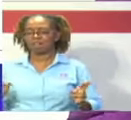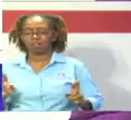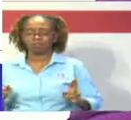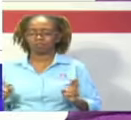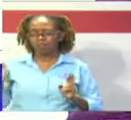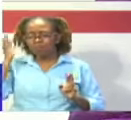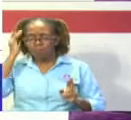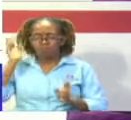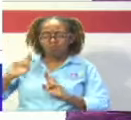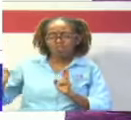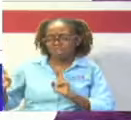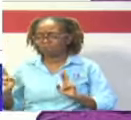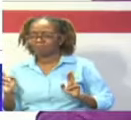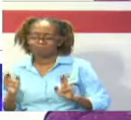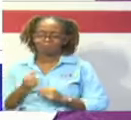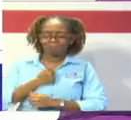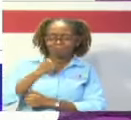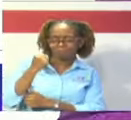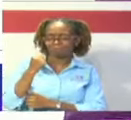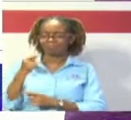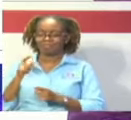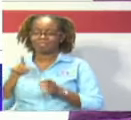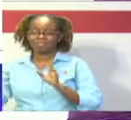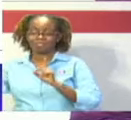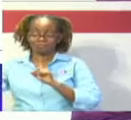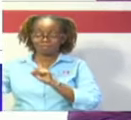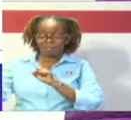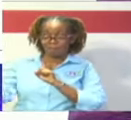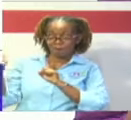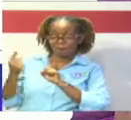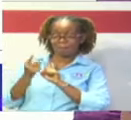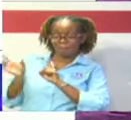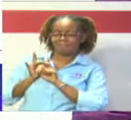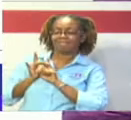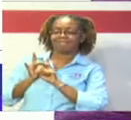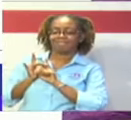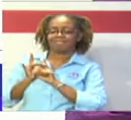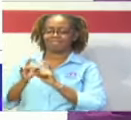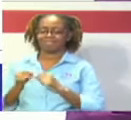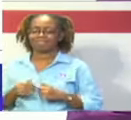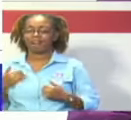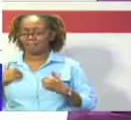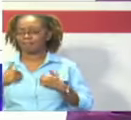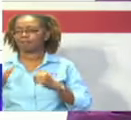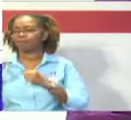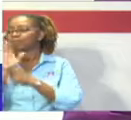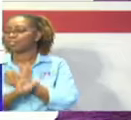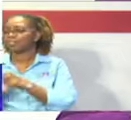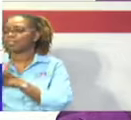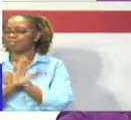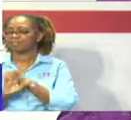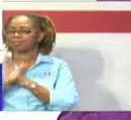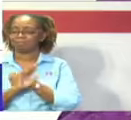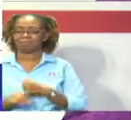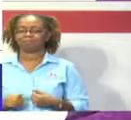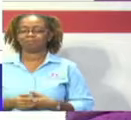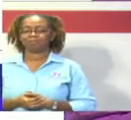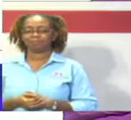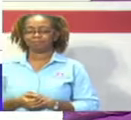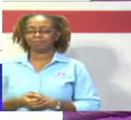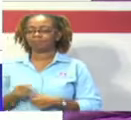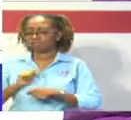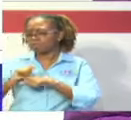fight, unvaccinated people who have to fight the vaccine, going in blind with an untrained immune system, one in five